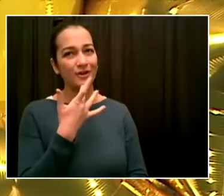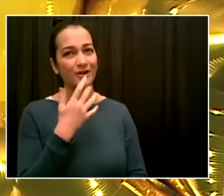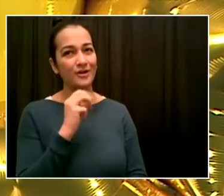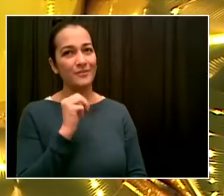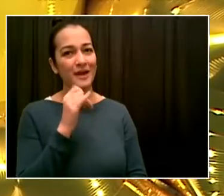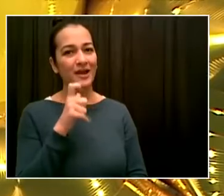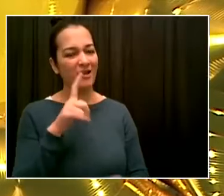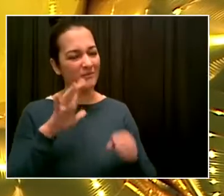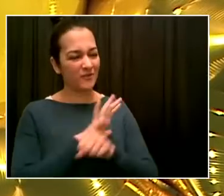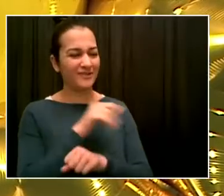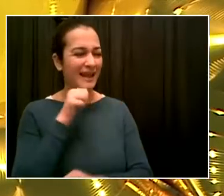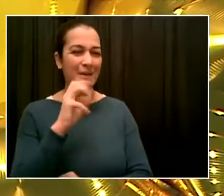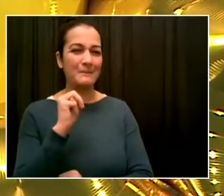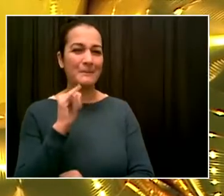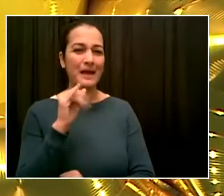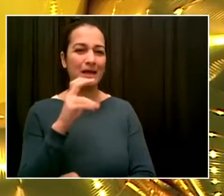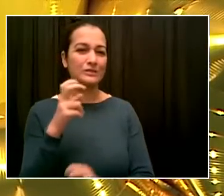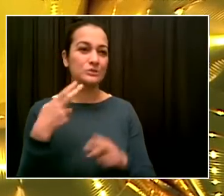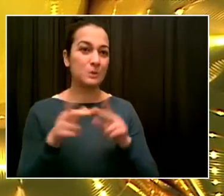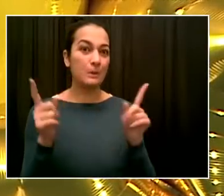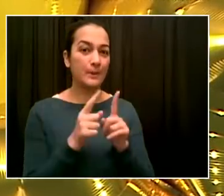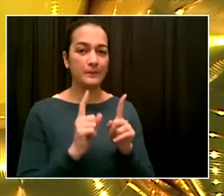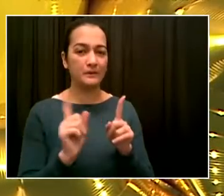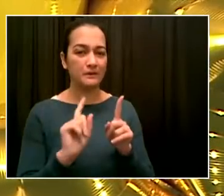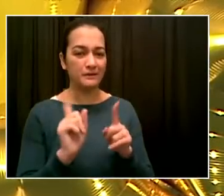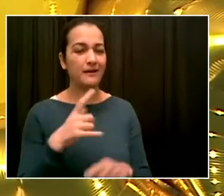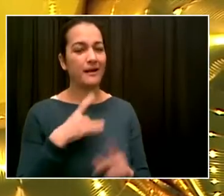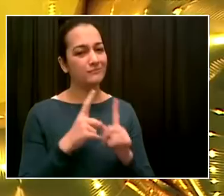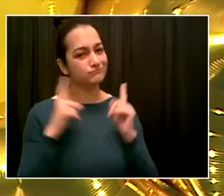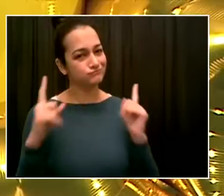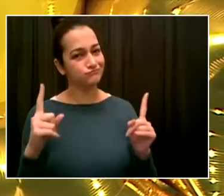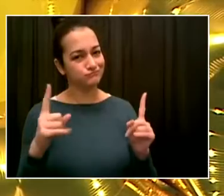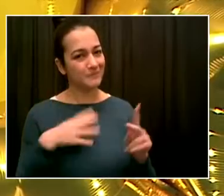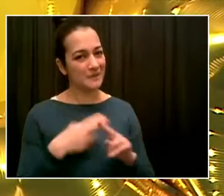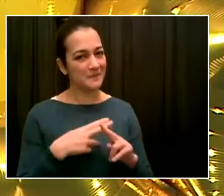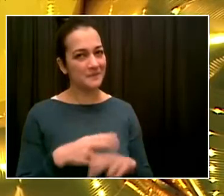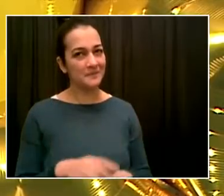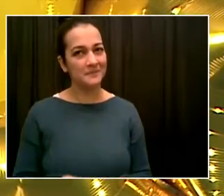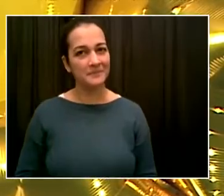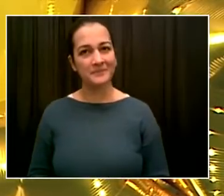when you got in trouble, did she say Michael very pointedly?